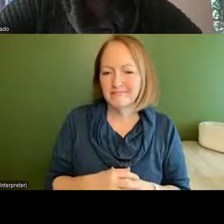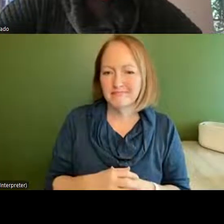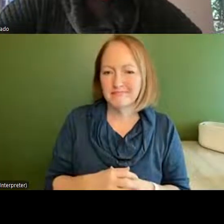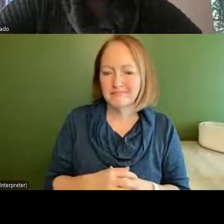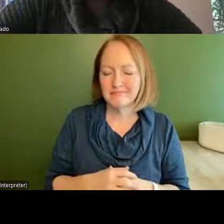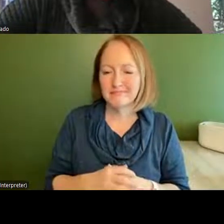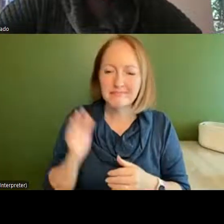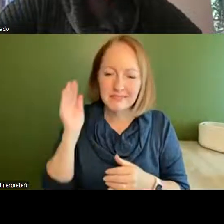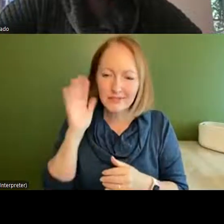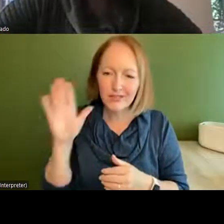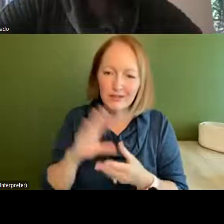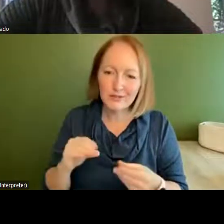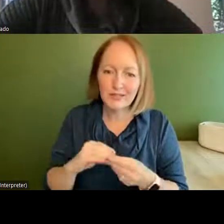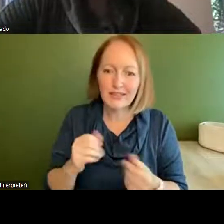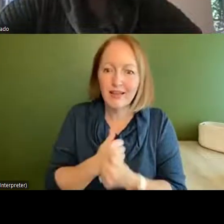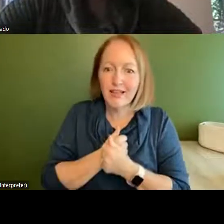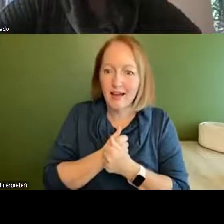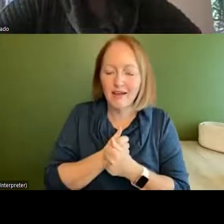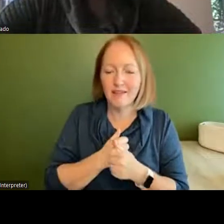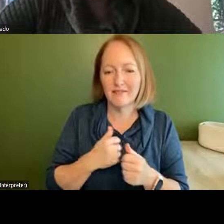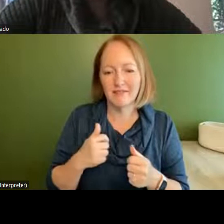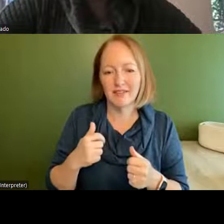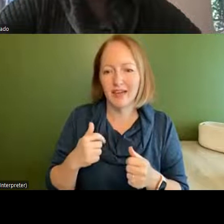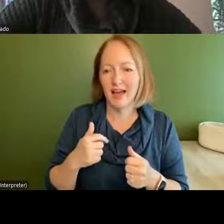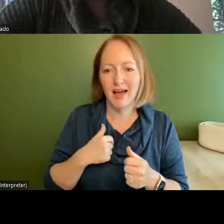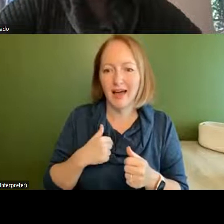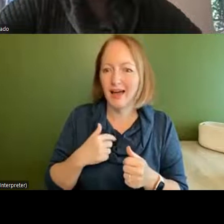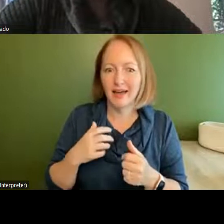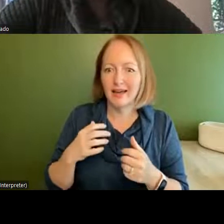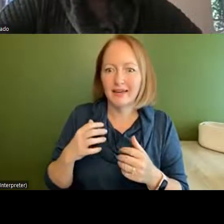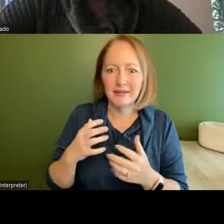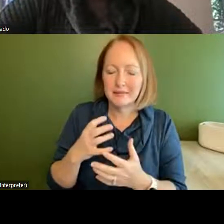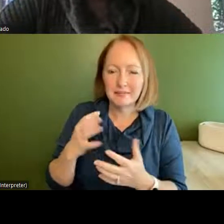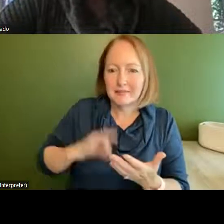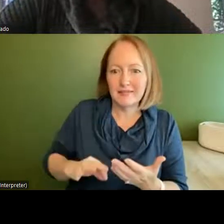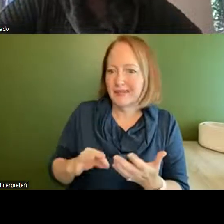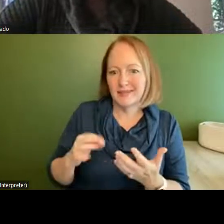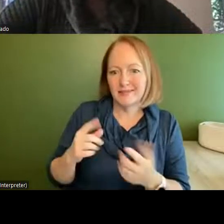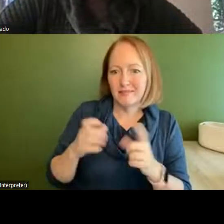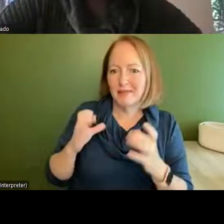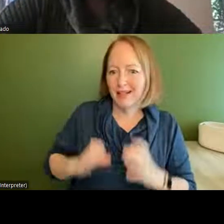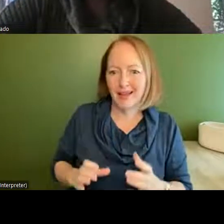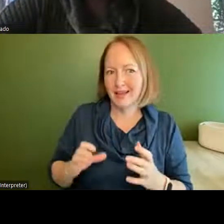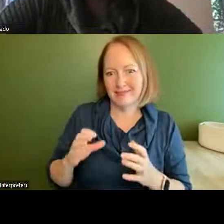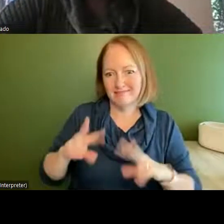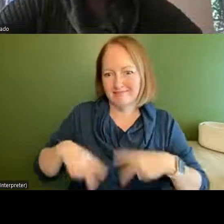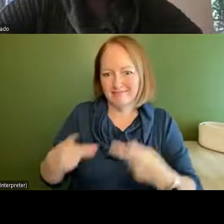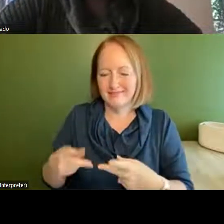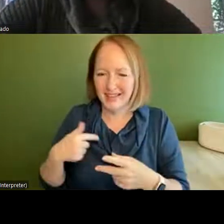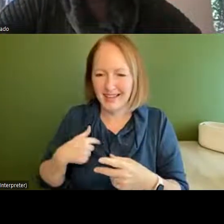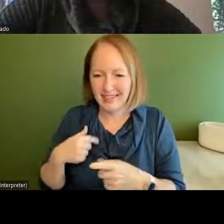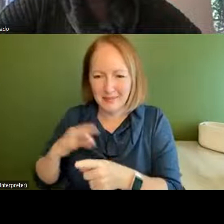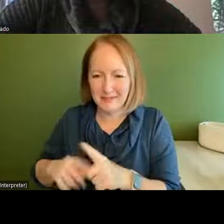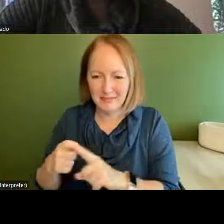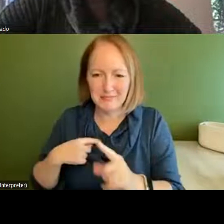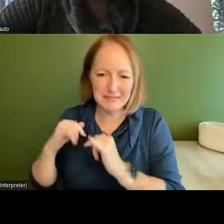stories and the love. I get just as much from my clients as I give to them. But you don't feel